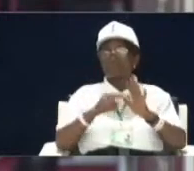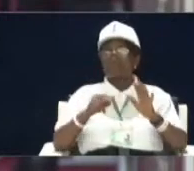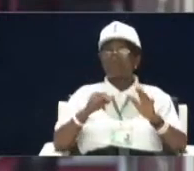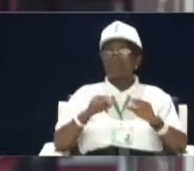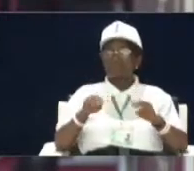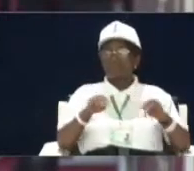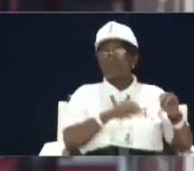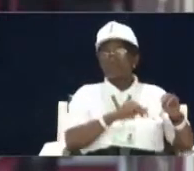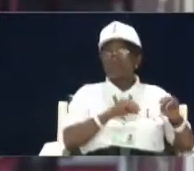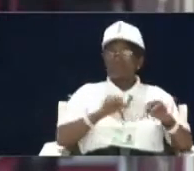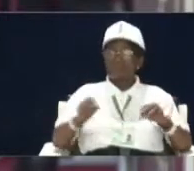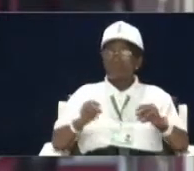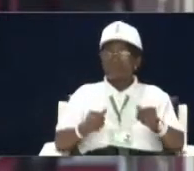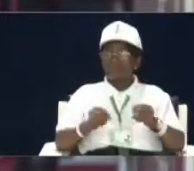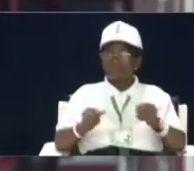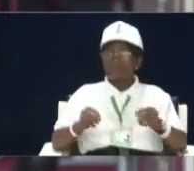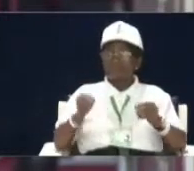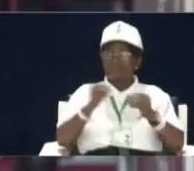Move a little more quickly.